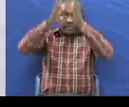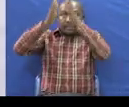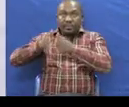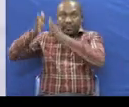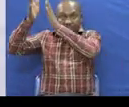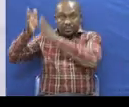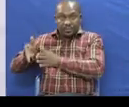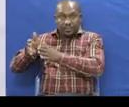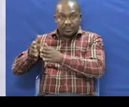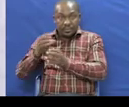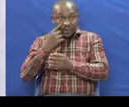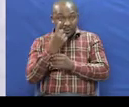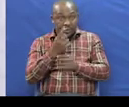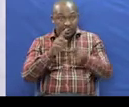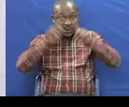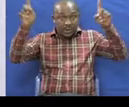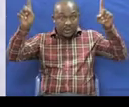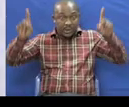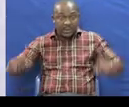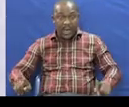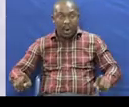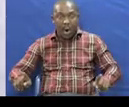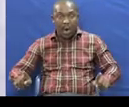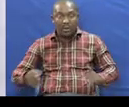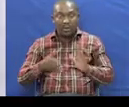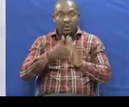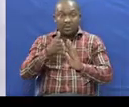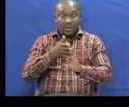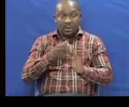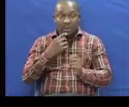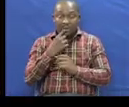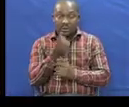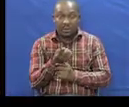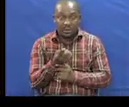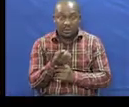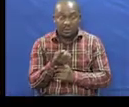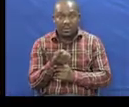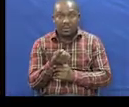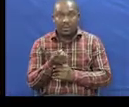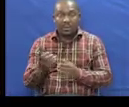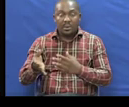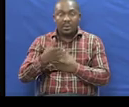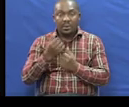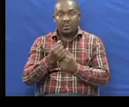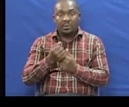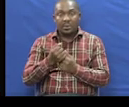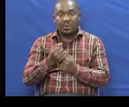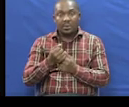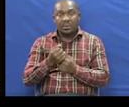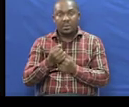okay, let us see this table. To start, I said that we have scandium,